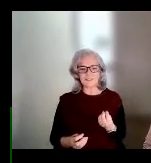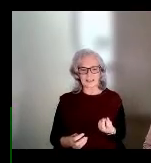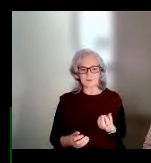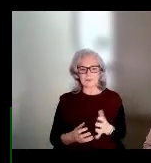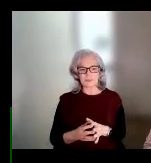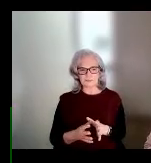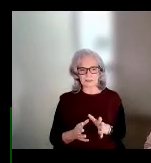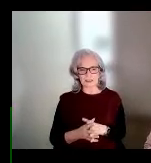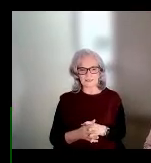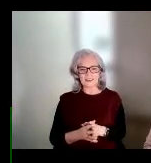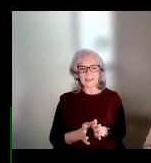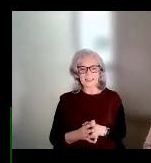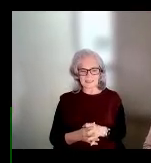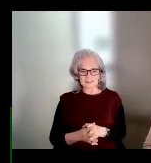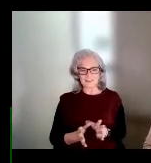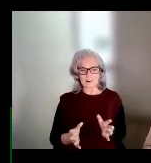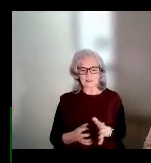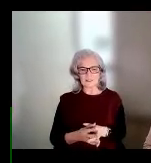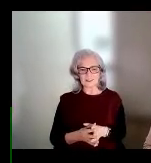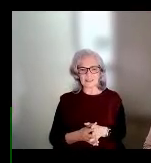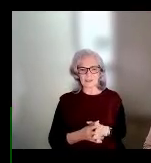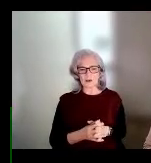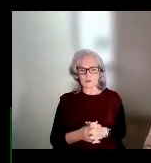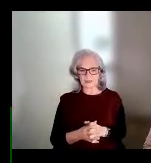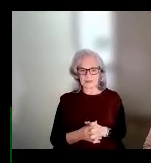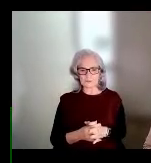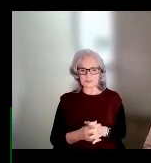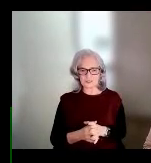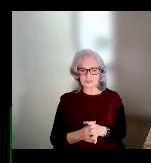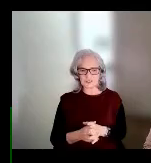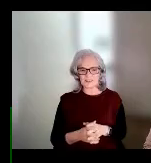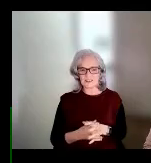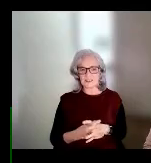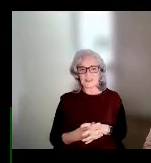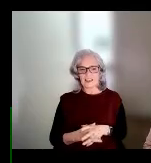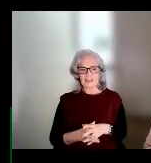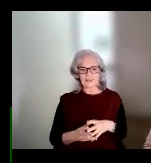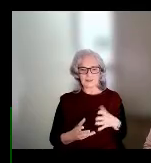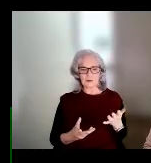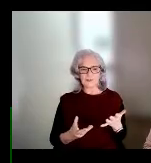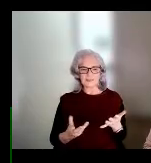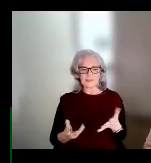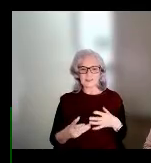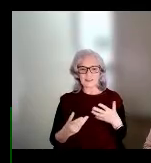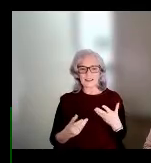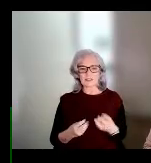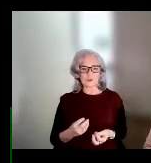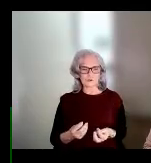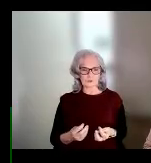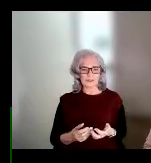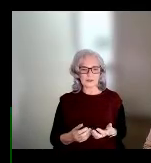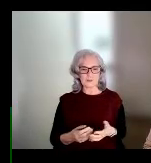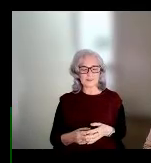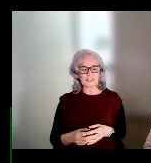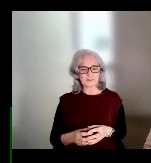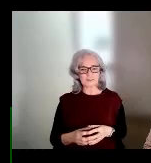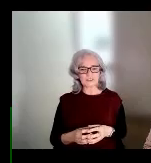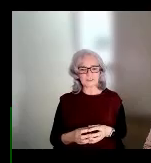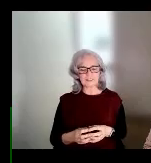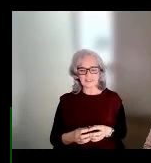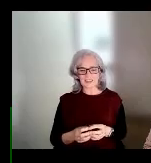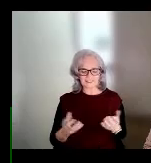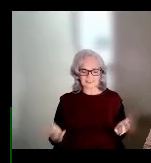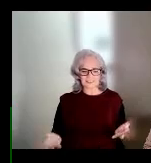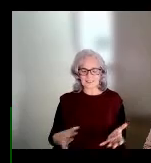to understand what the impact is of these care coordinator positions. And the quotes there, they are the glue that helps keep